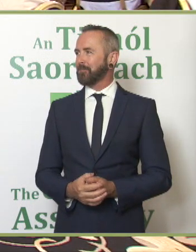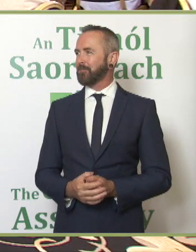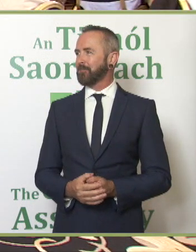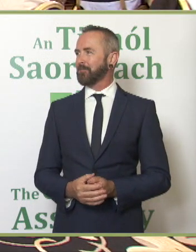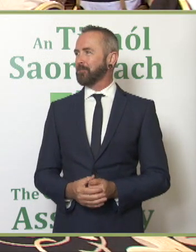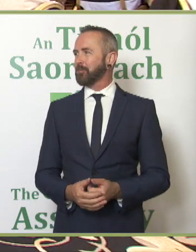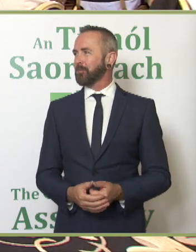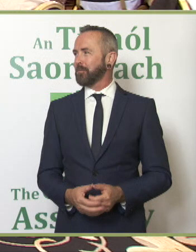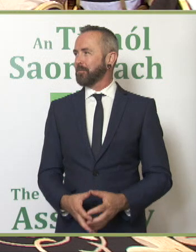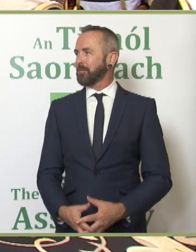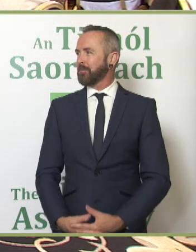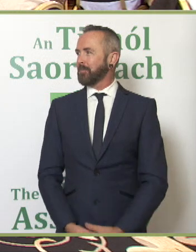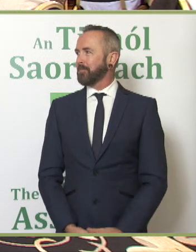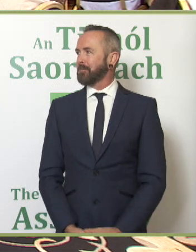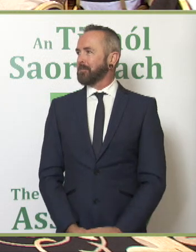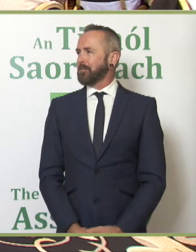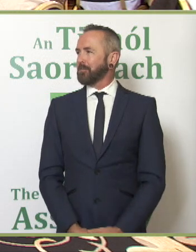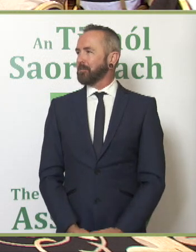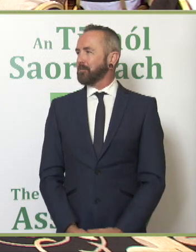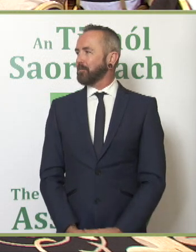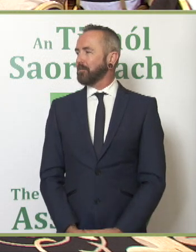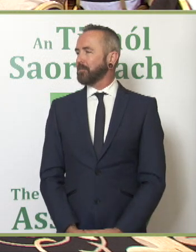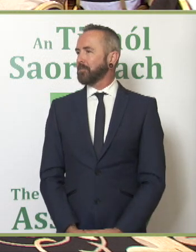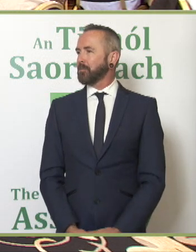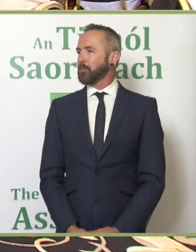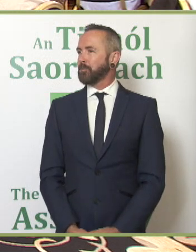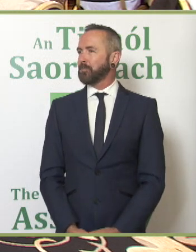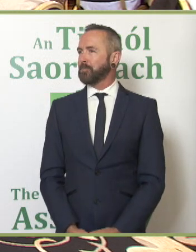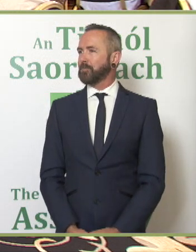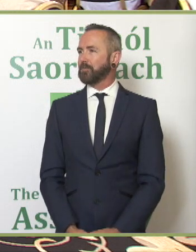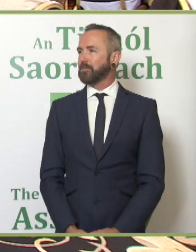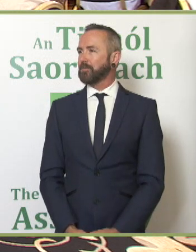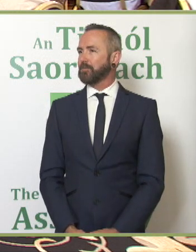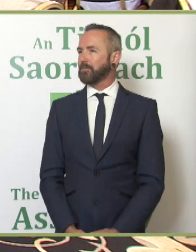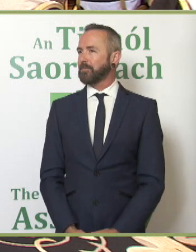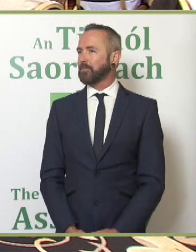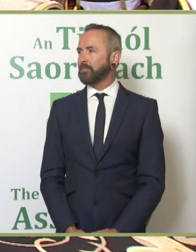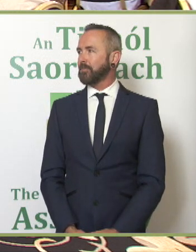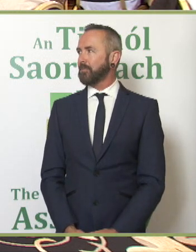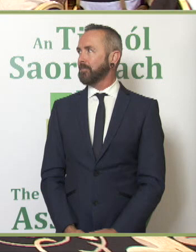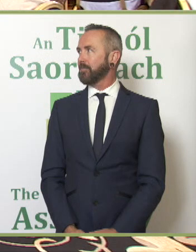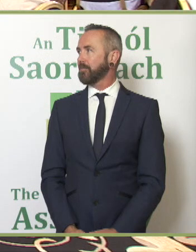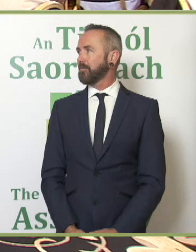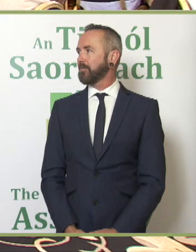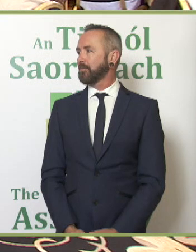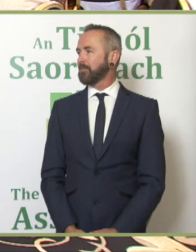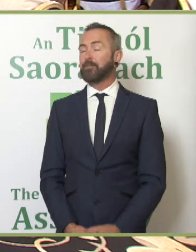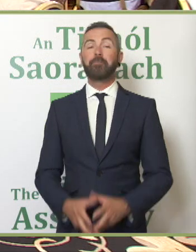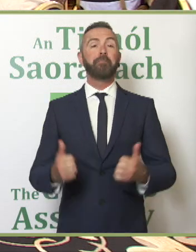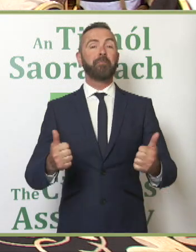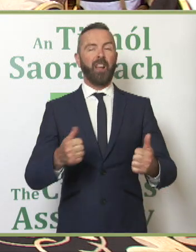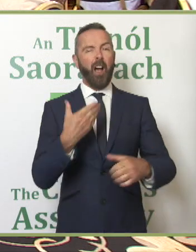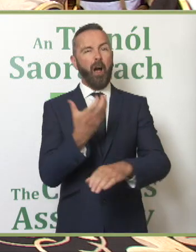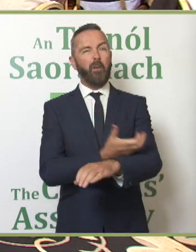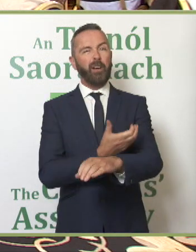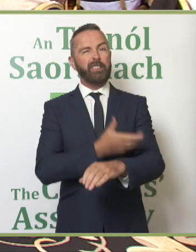It's freezing again. 2 seconds. Okay. Well, I'll keep talking while he's fiddling